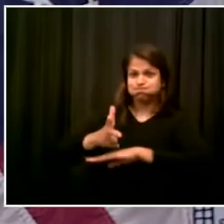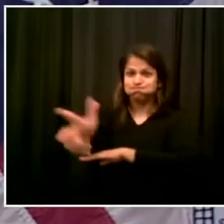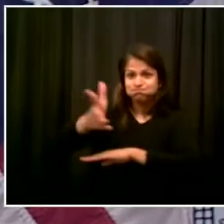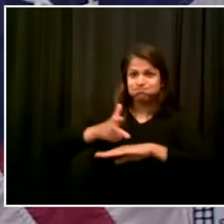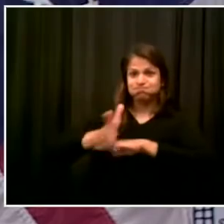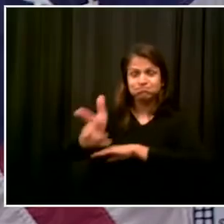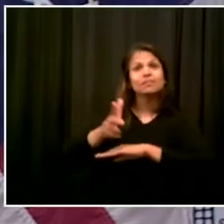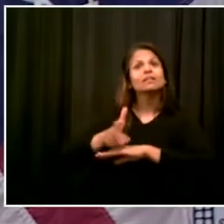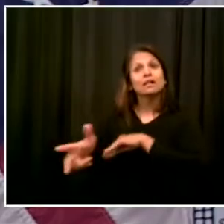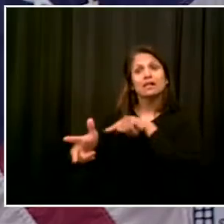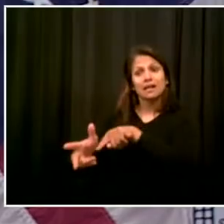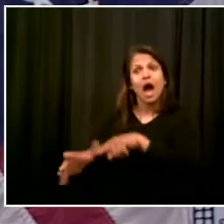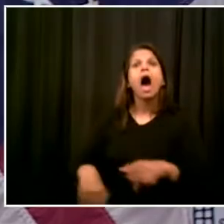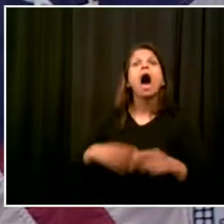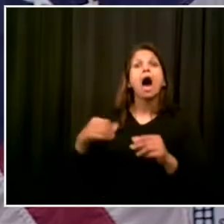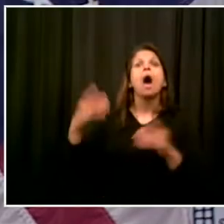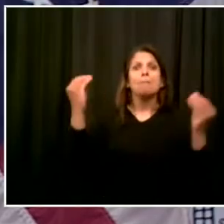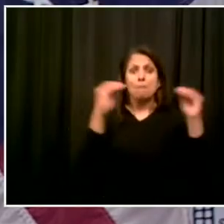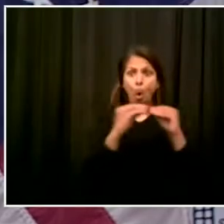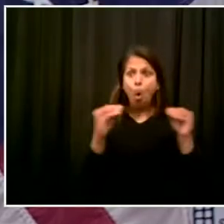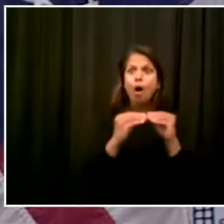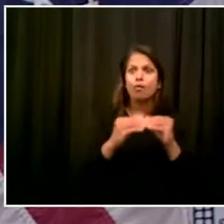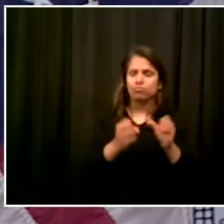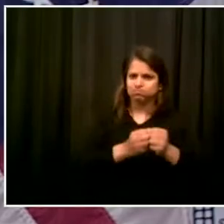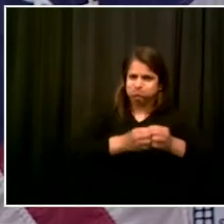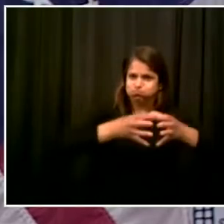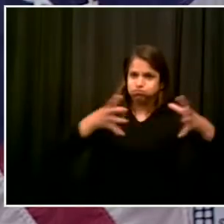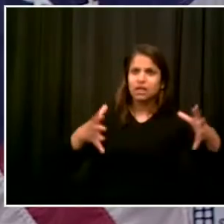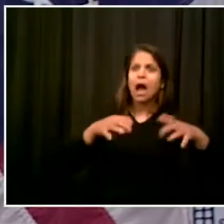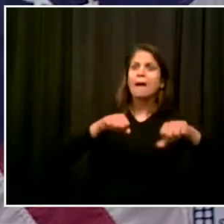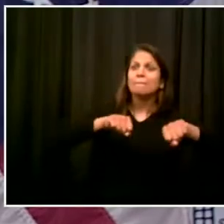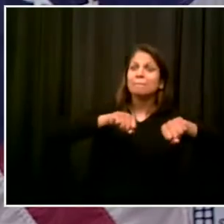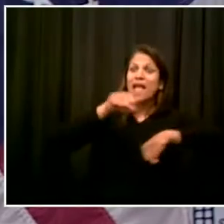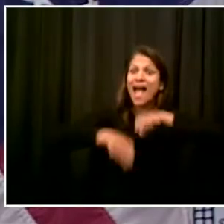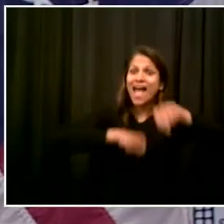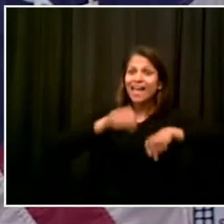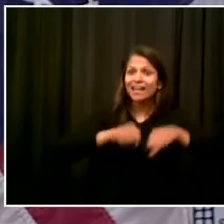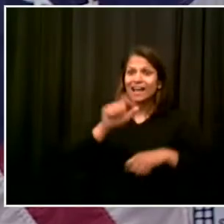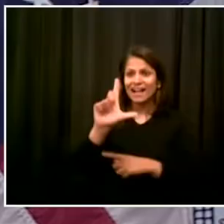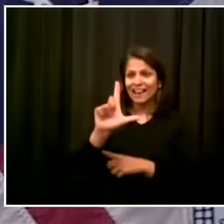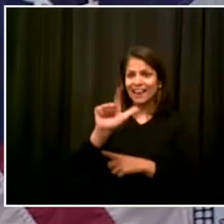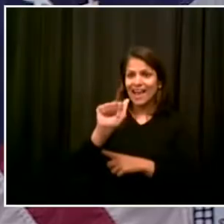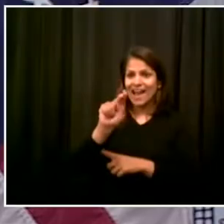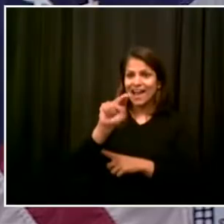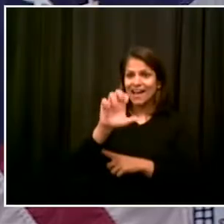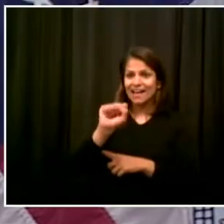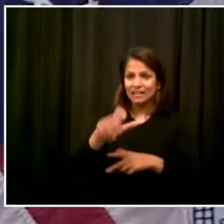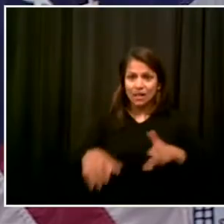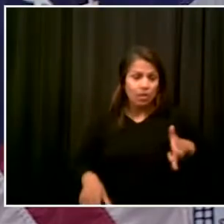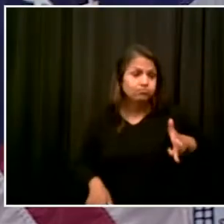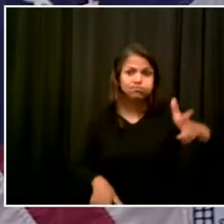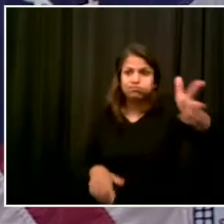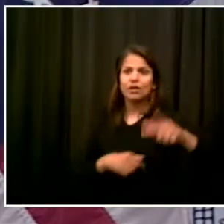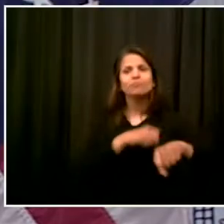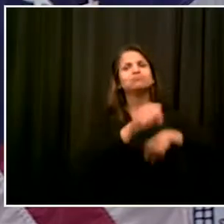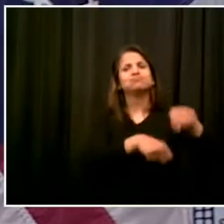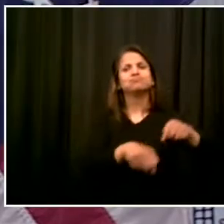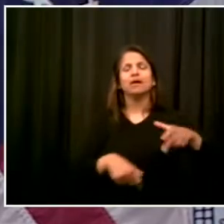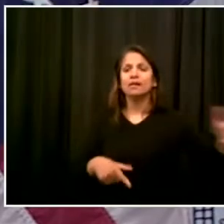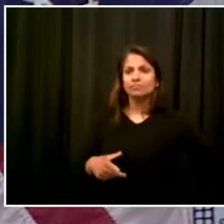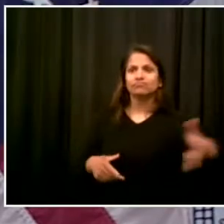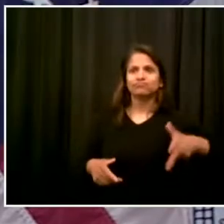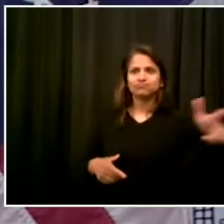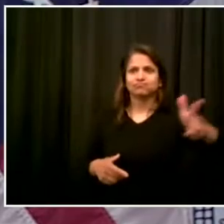it seems like ancient history, finally having a mechanism to properly fund the MTA and fix our subways. And we do see a big and